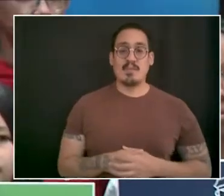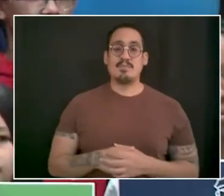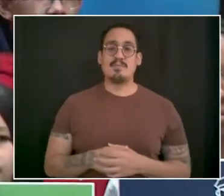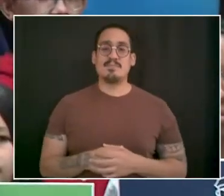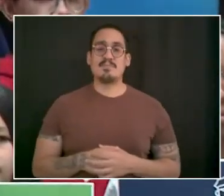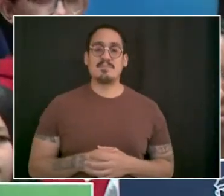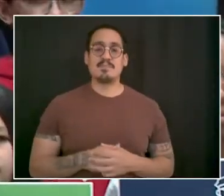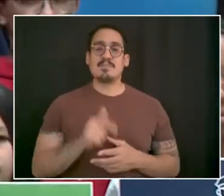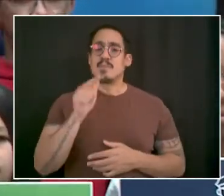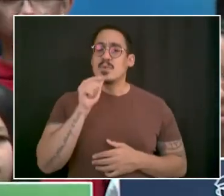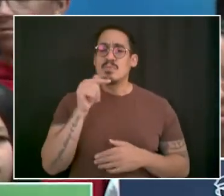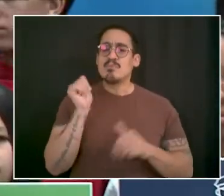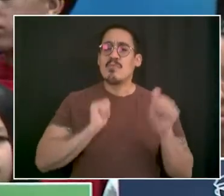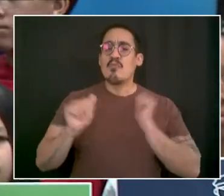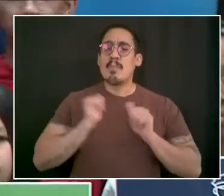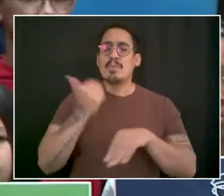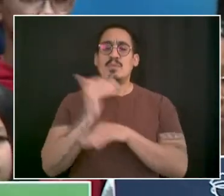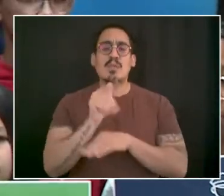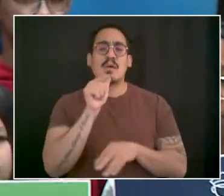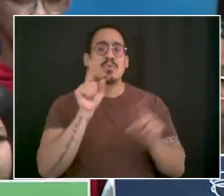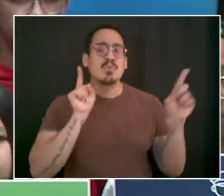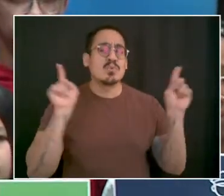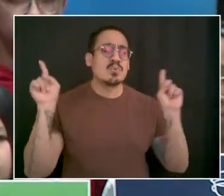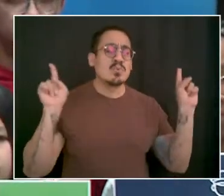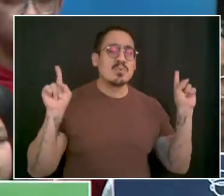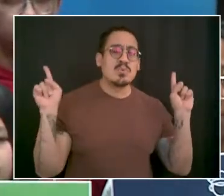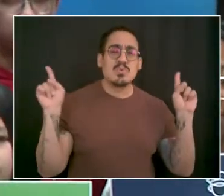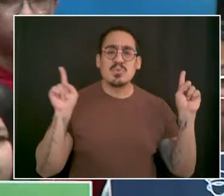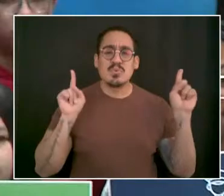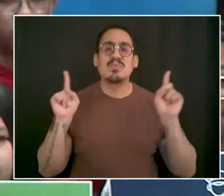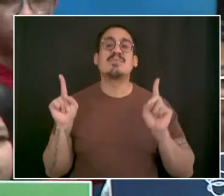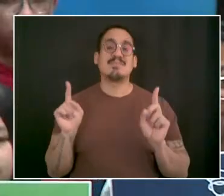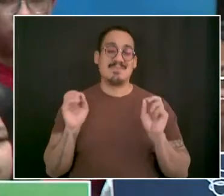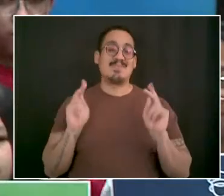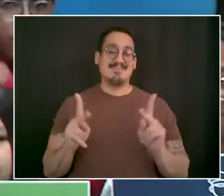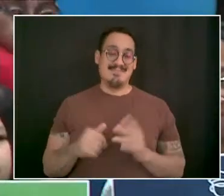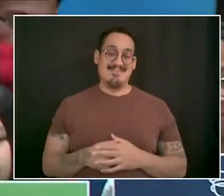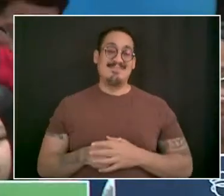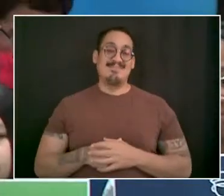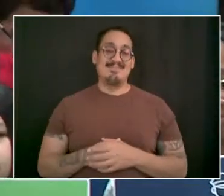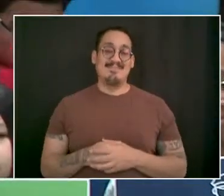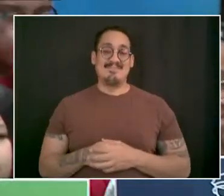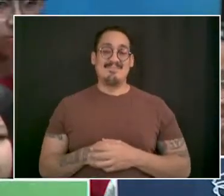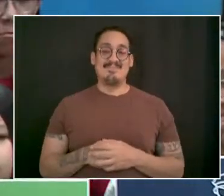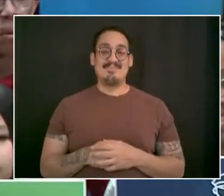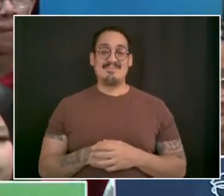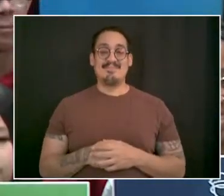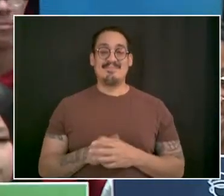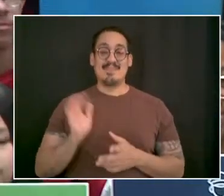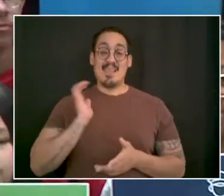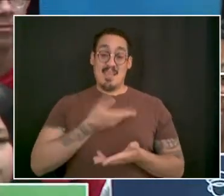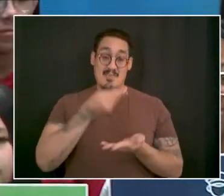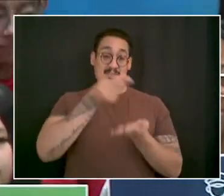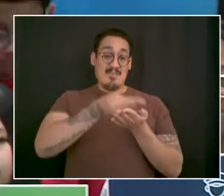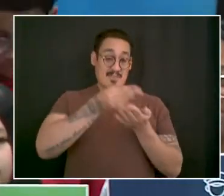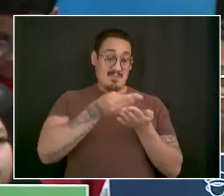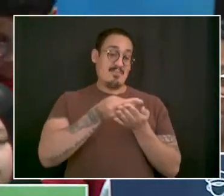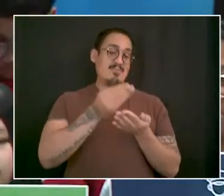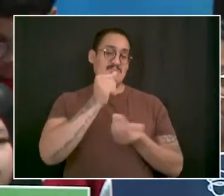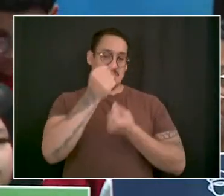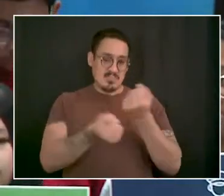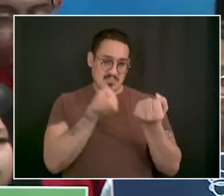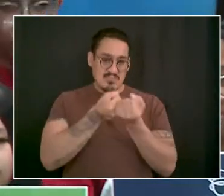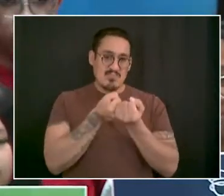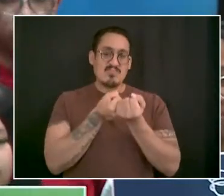Who's performing tonight? Any of you performing tonight? Okay. Our new funding will also support computer